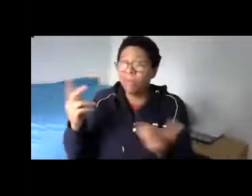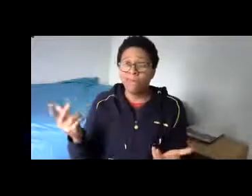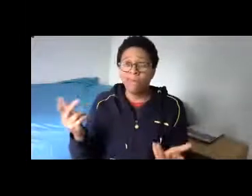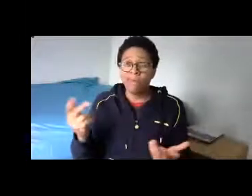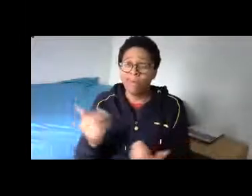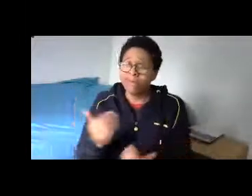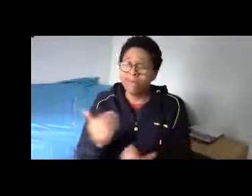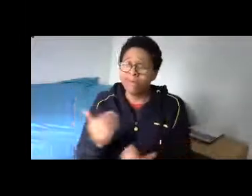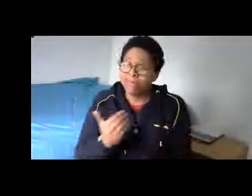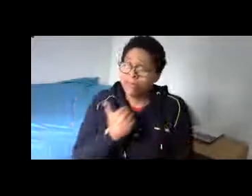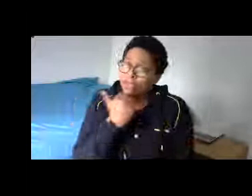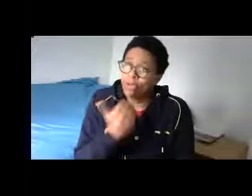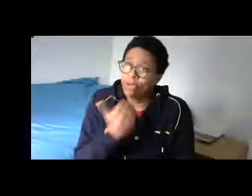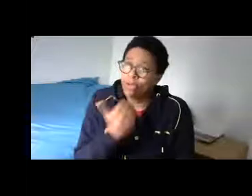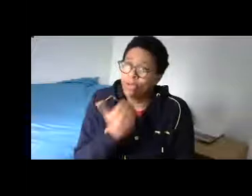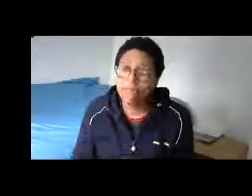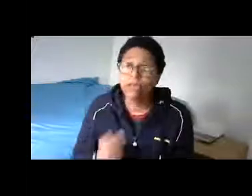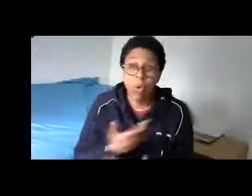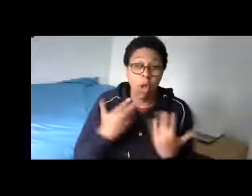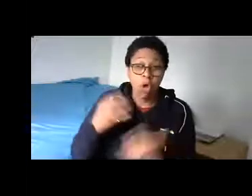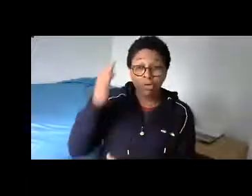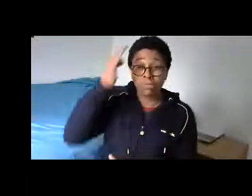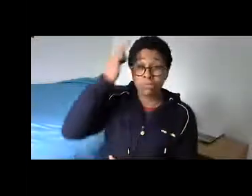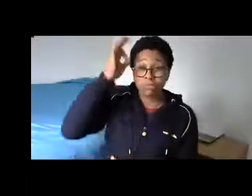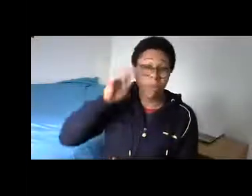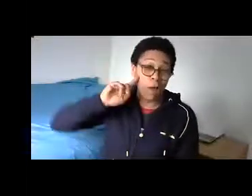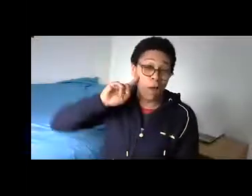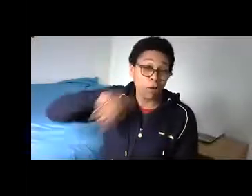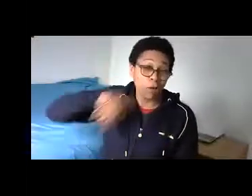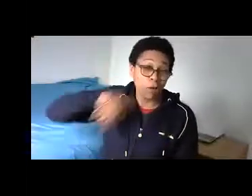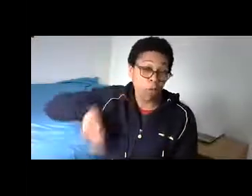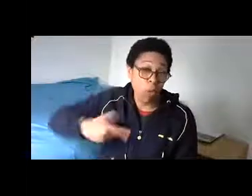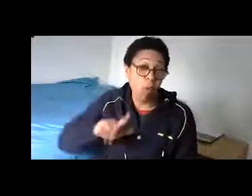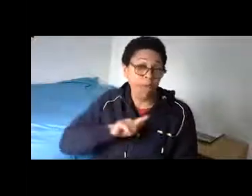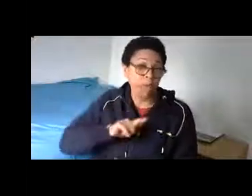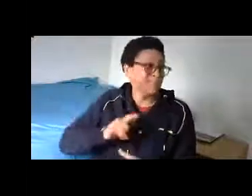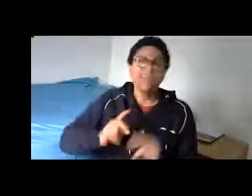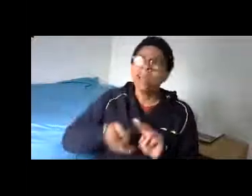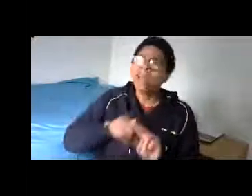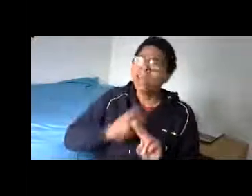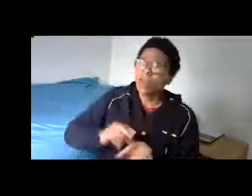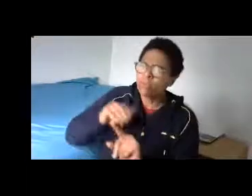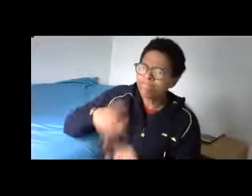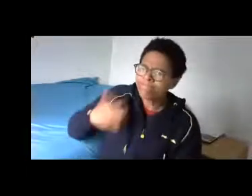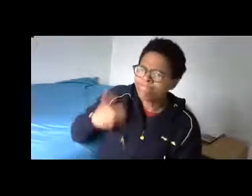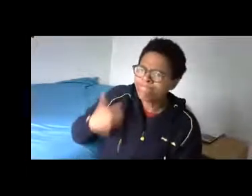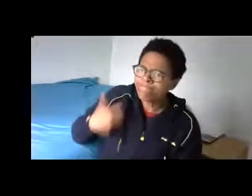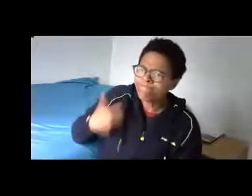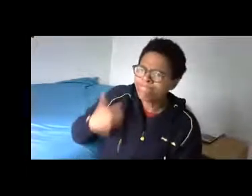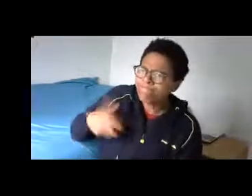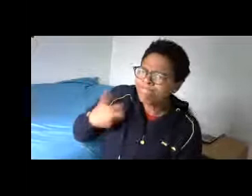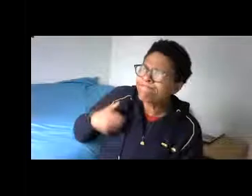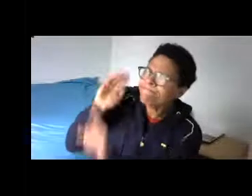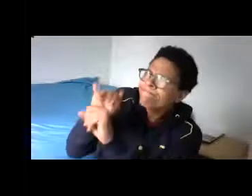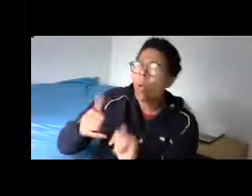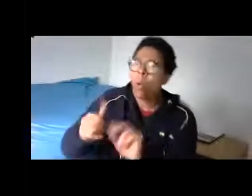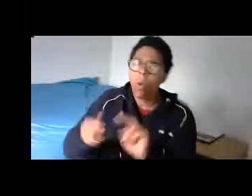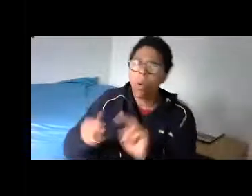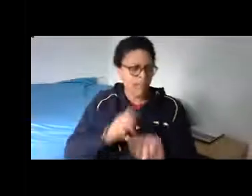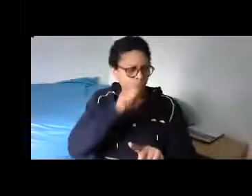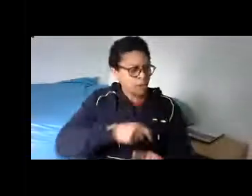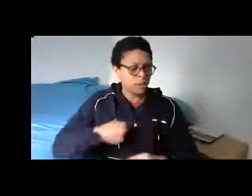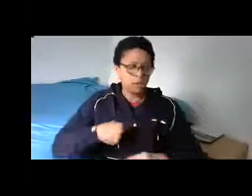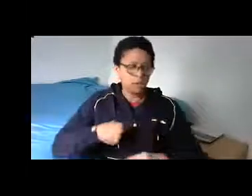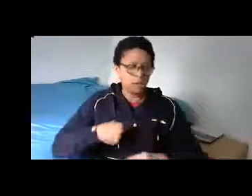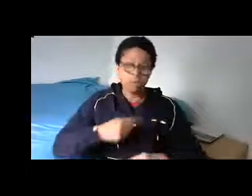they usually ignore this until there's crisis or until you complain or someone instructs a lawyer to